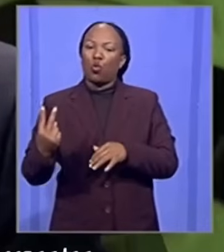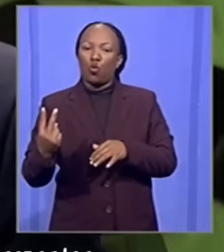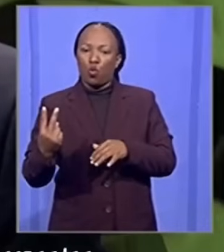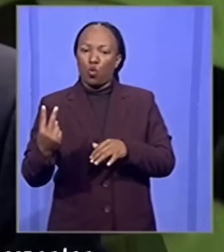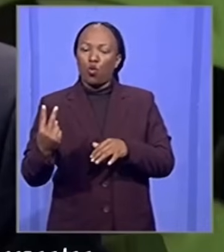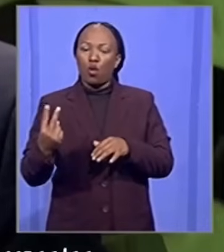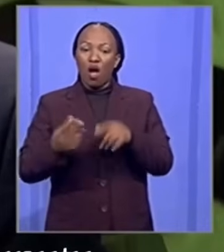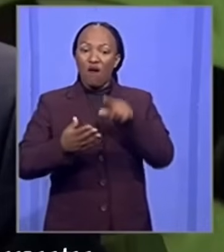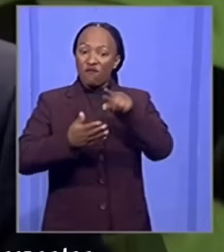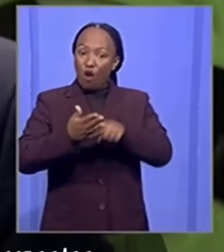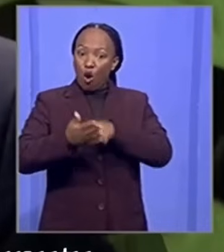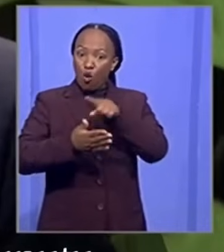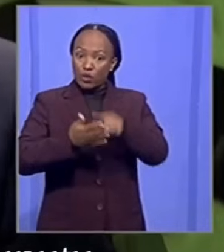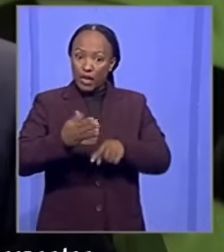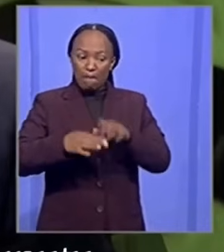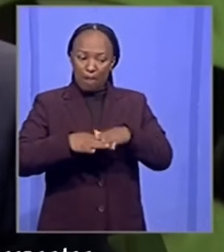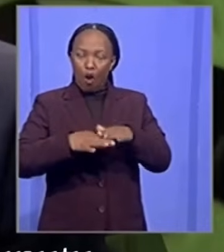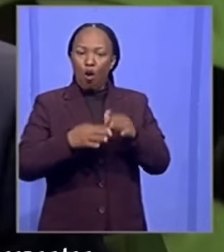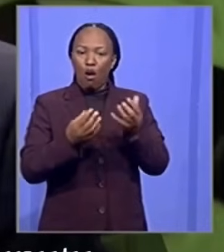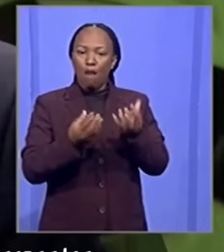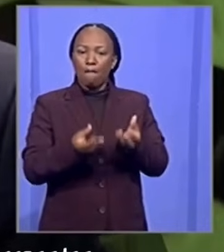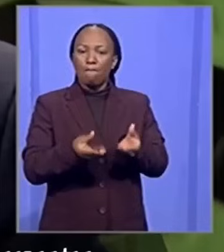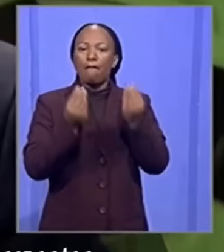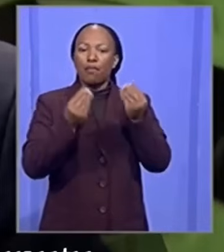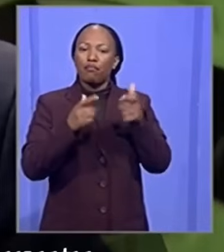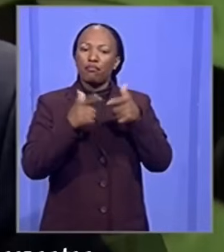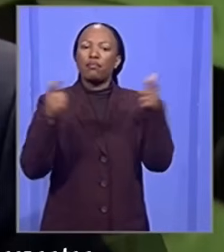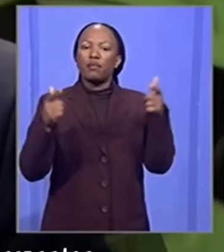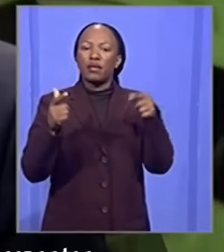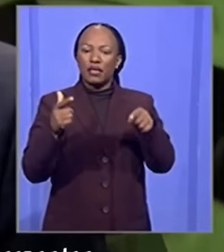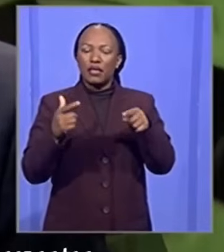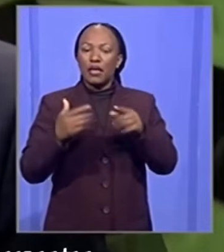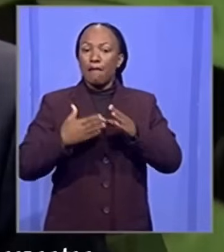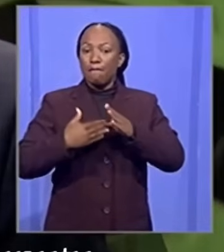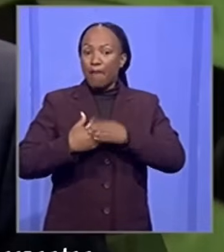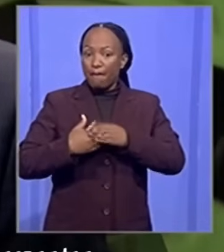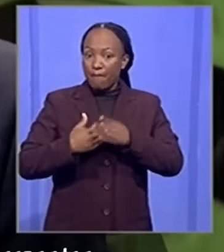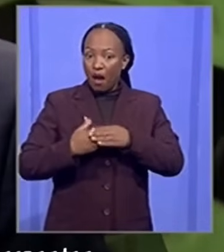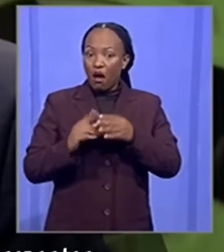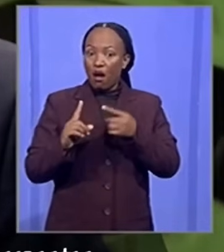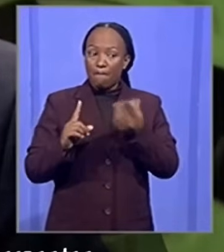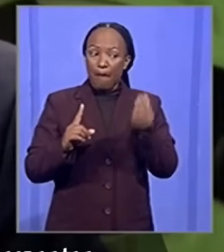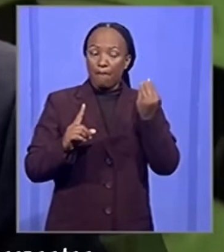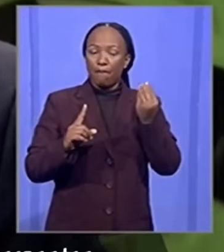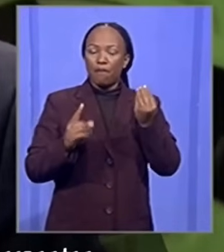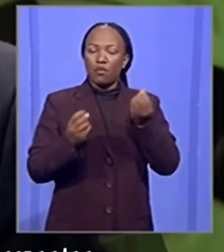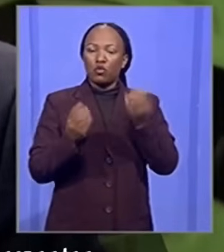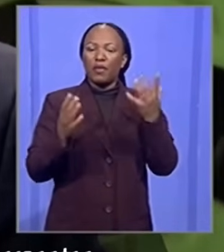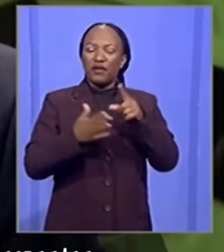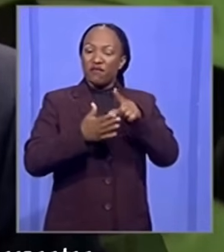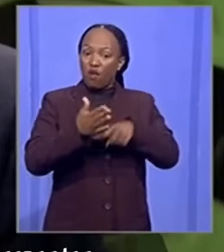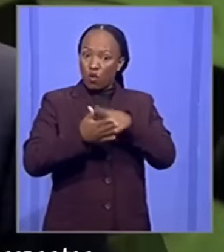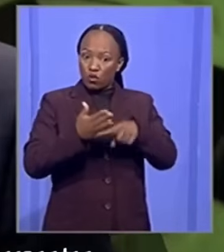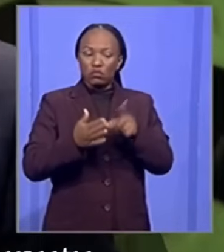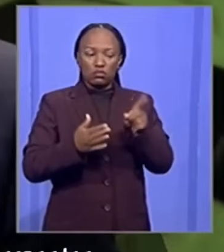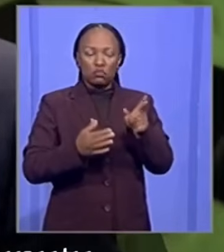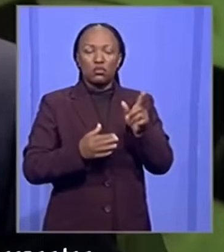who will be declared elected is a member that shall secure the majority of votes